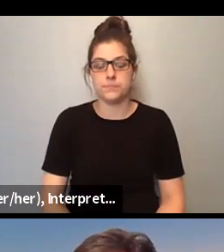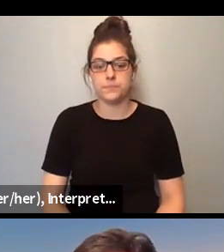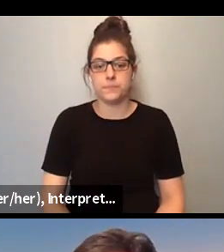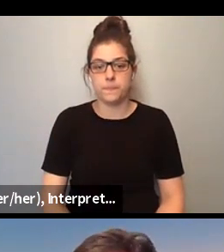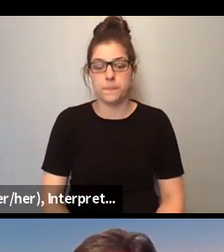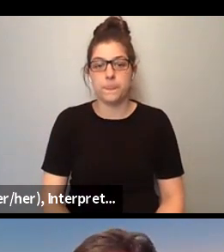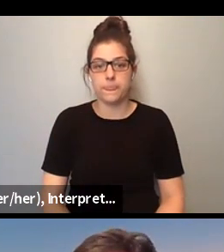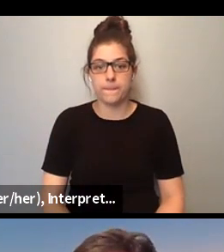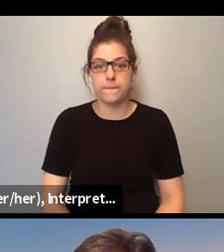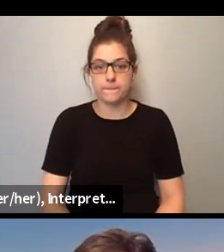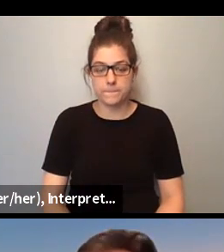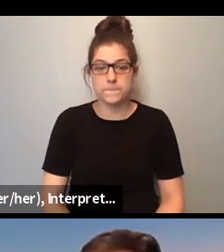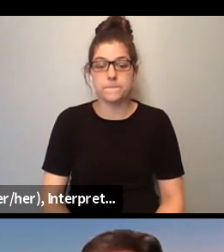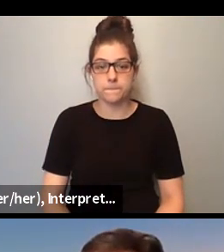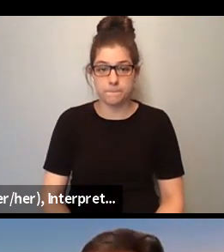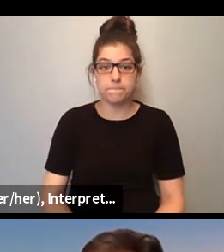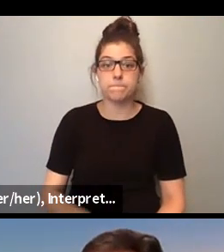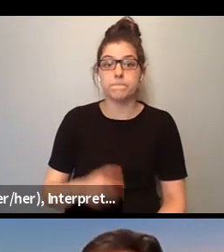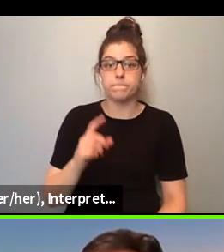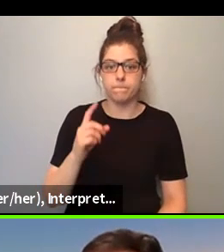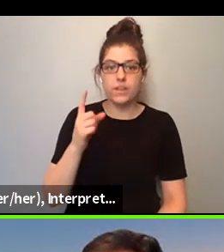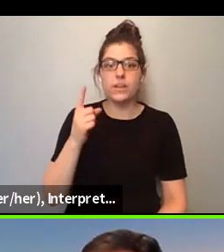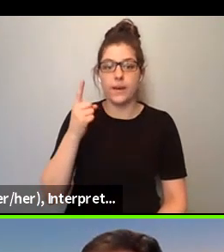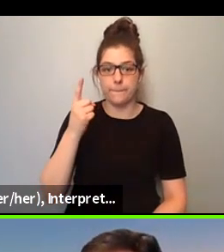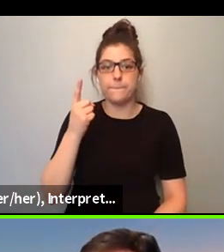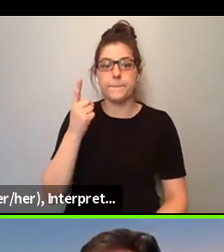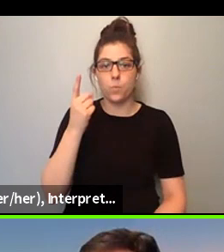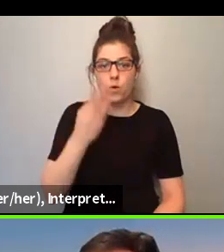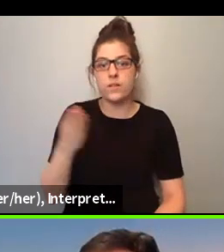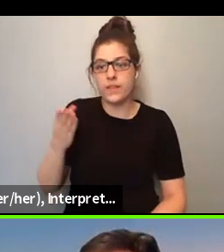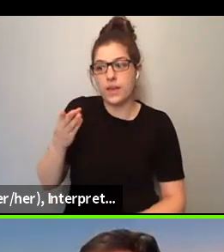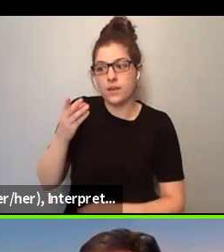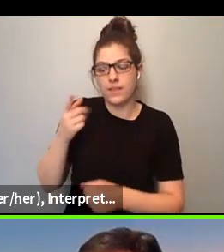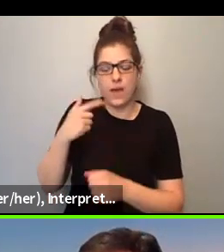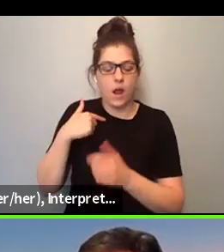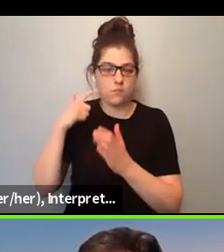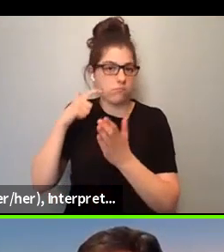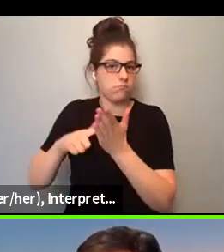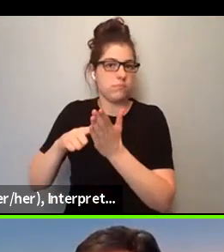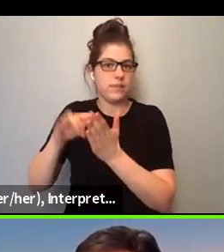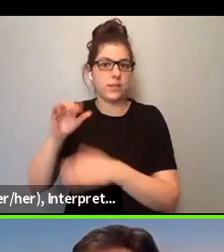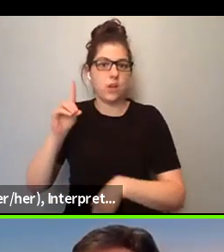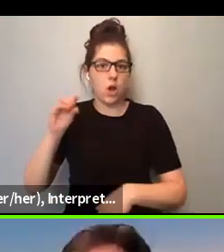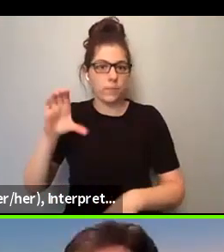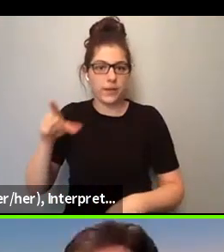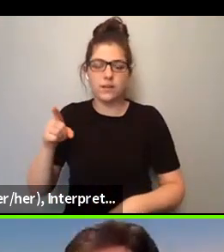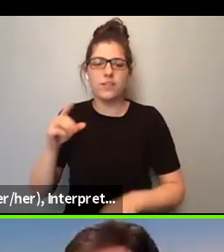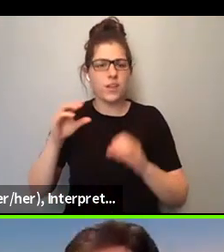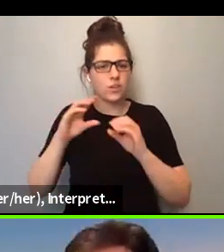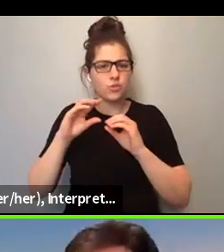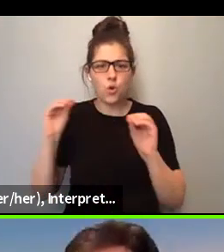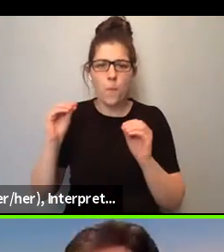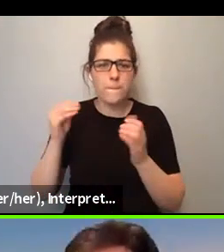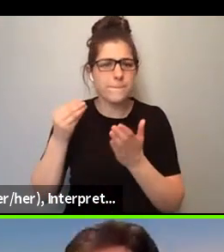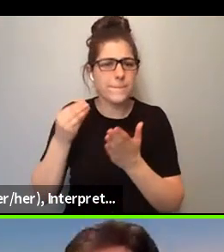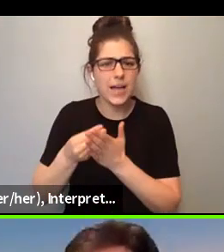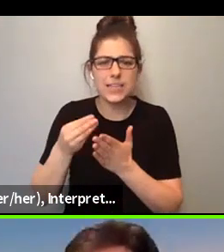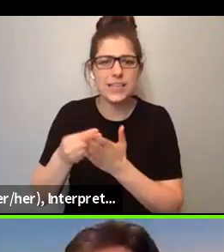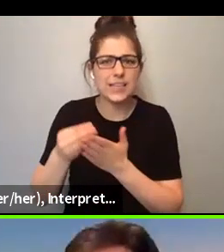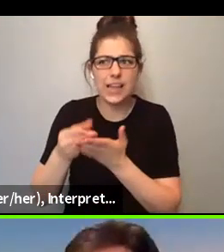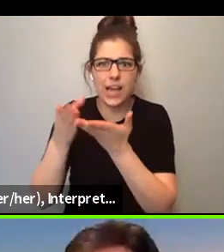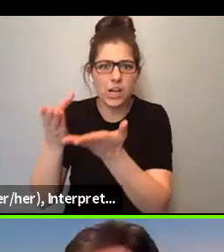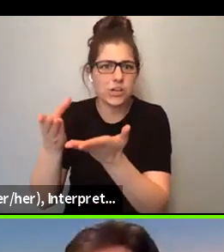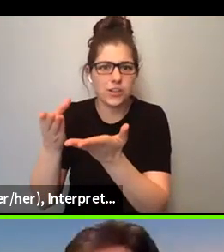Thing I would just say is one of the things in the document that jumped out to me was this idea, like there's no money in the field. Mm-hmm.